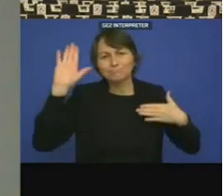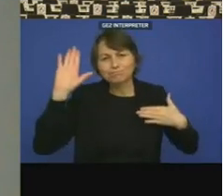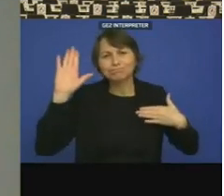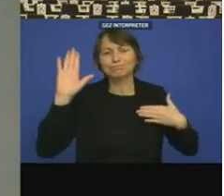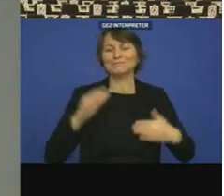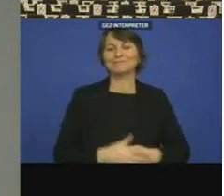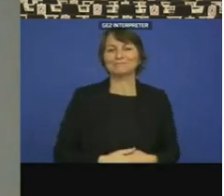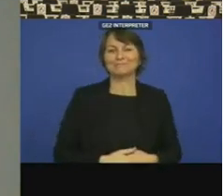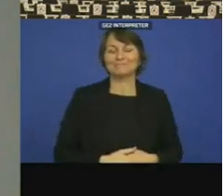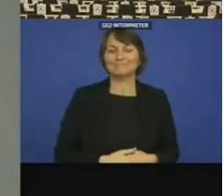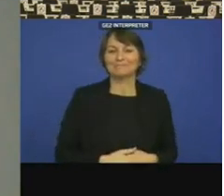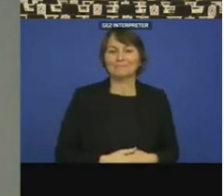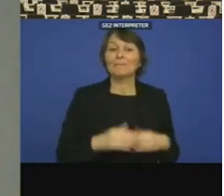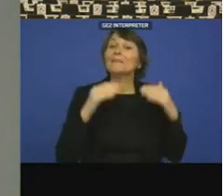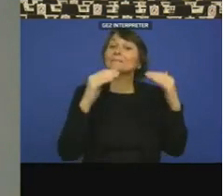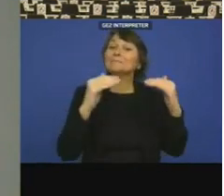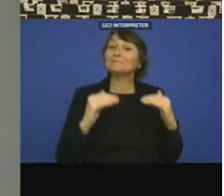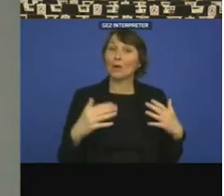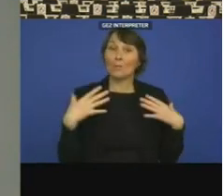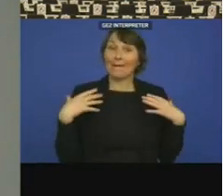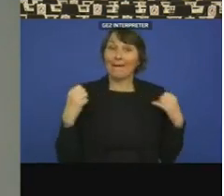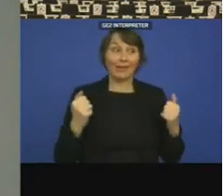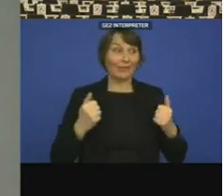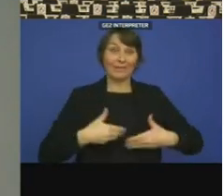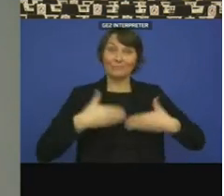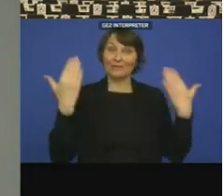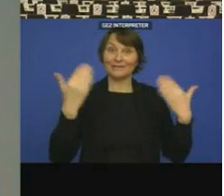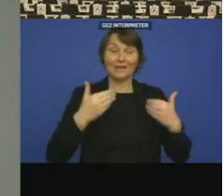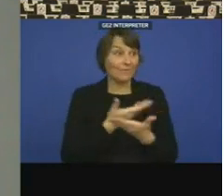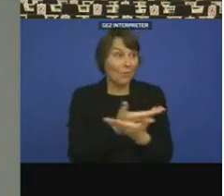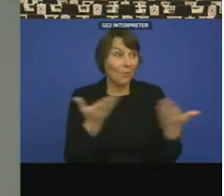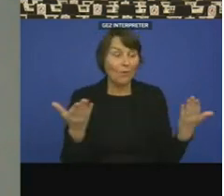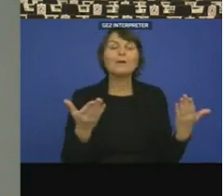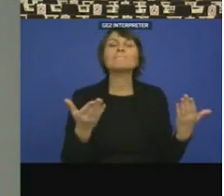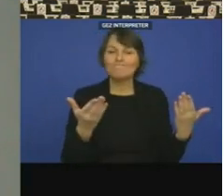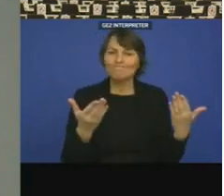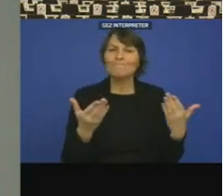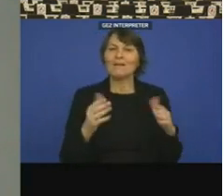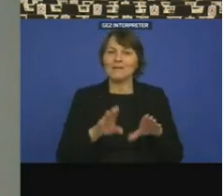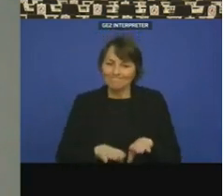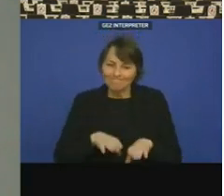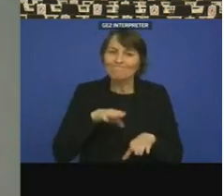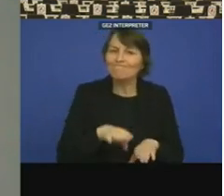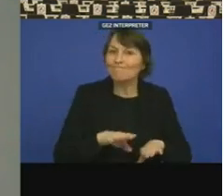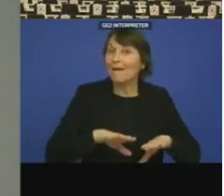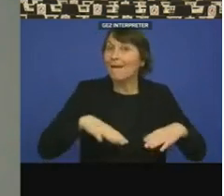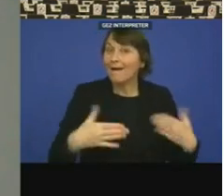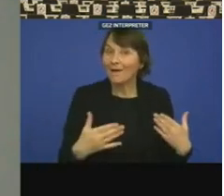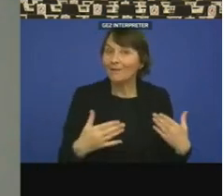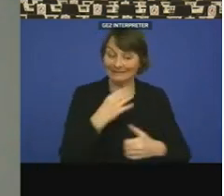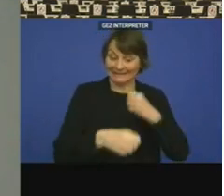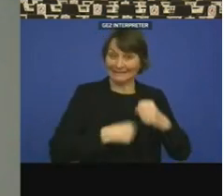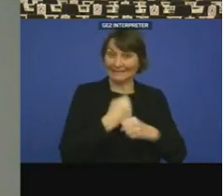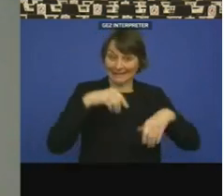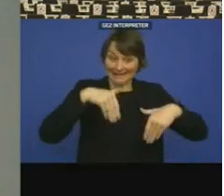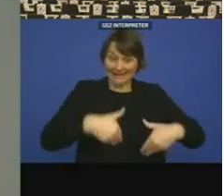we are bringing the Healthy Lifestyle for All initiative a step further, with 2022 being the Year of